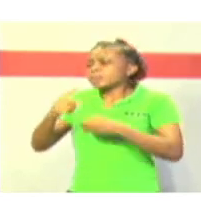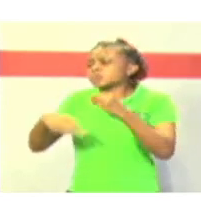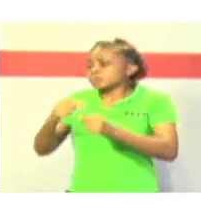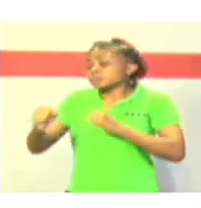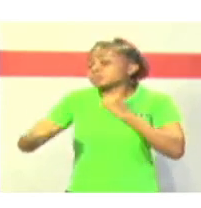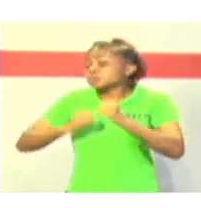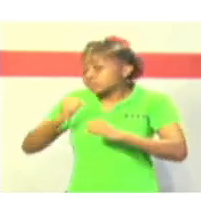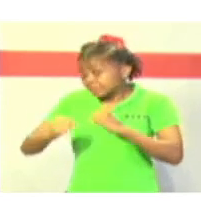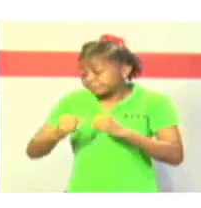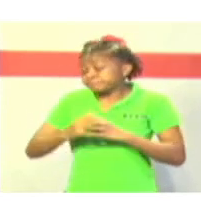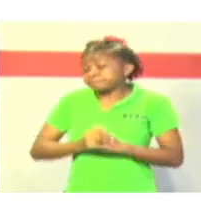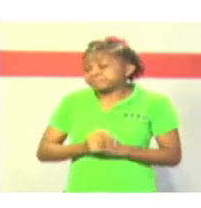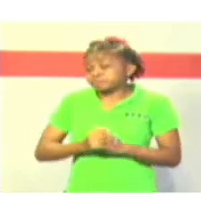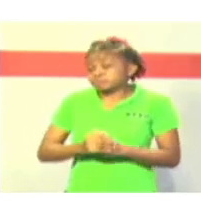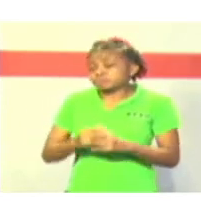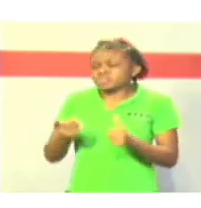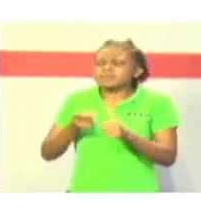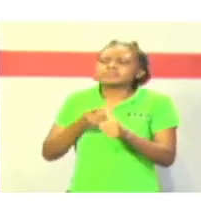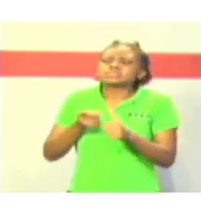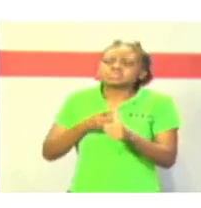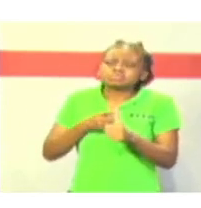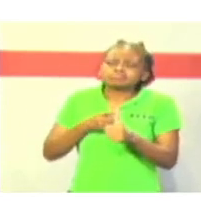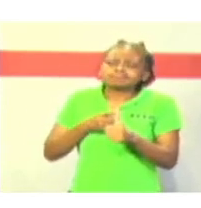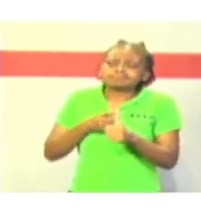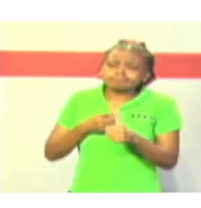Is there any sporting organization